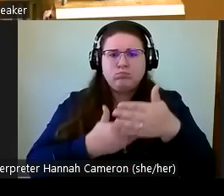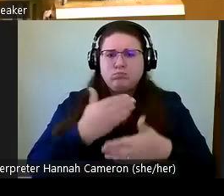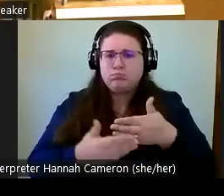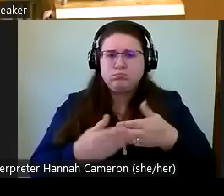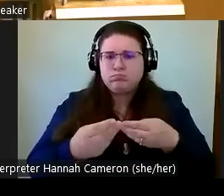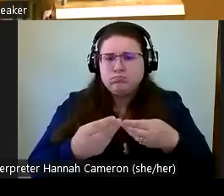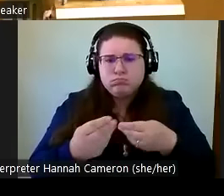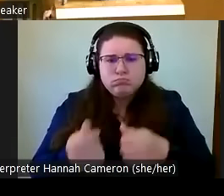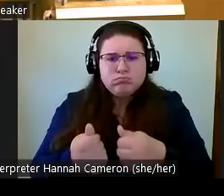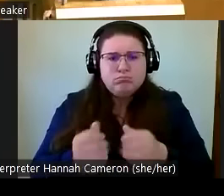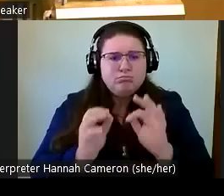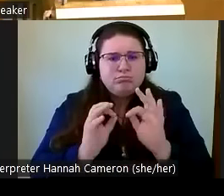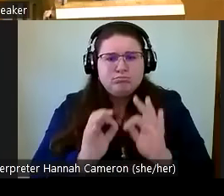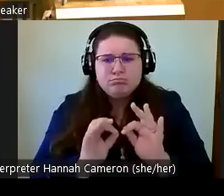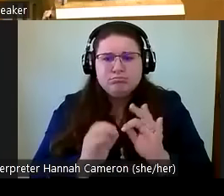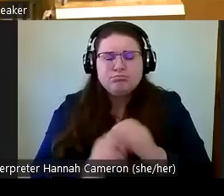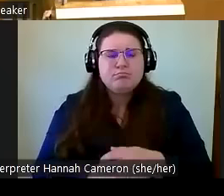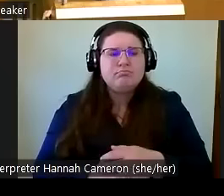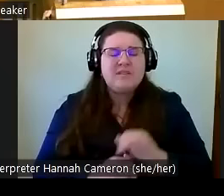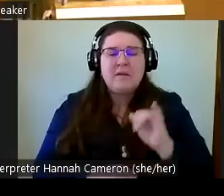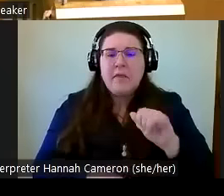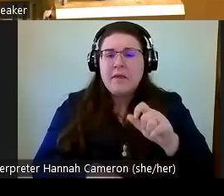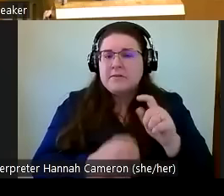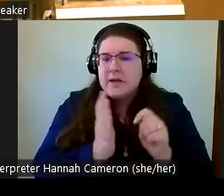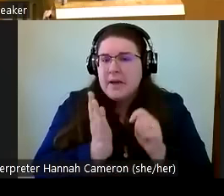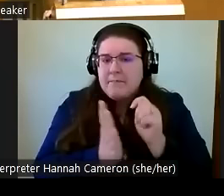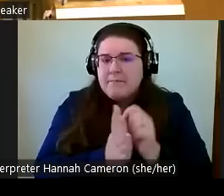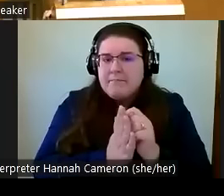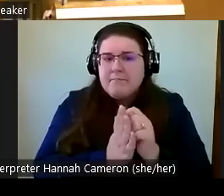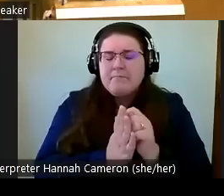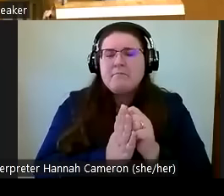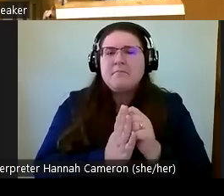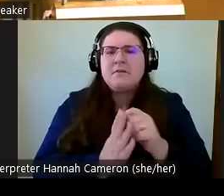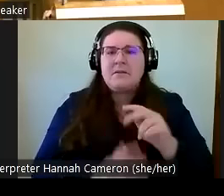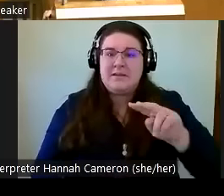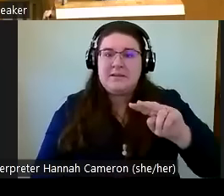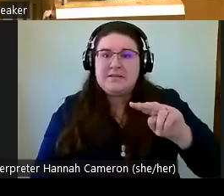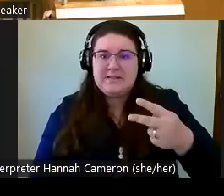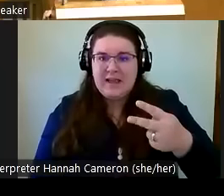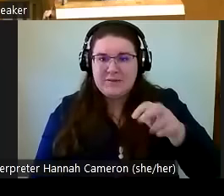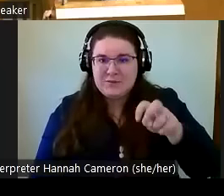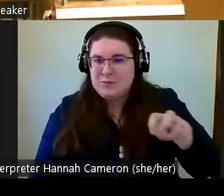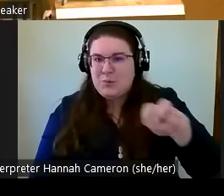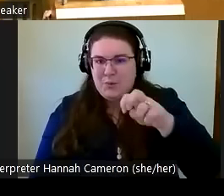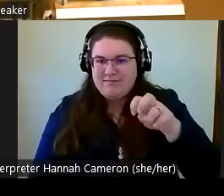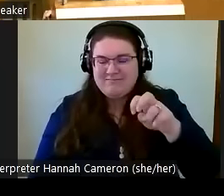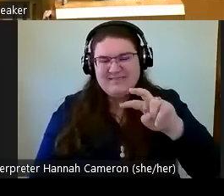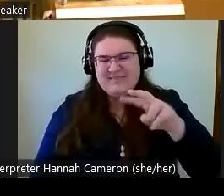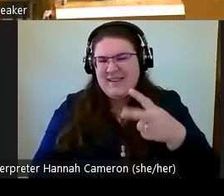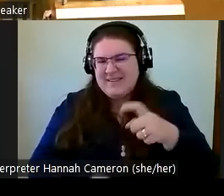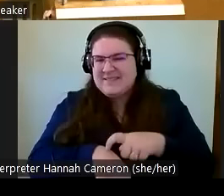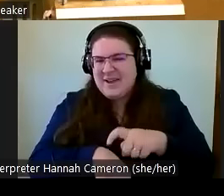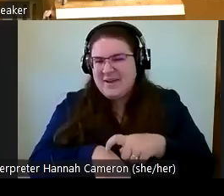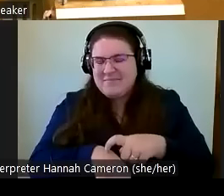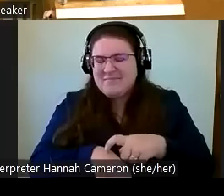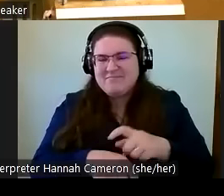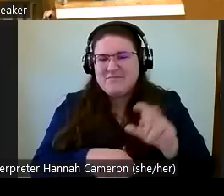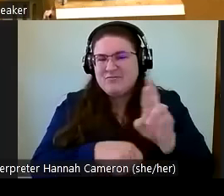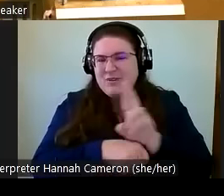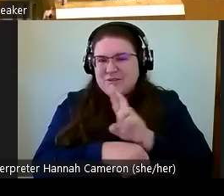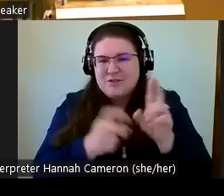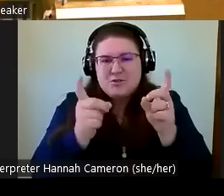I was at that point in my second tour as residency director. I was very